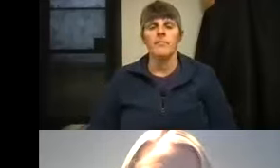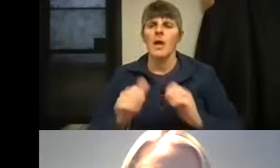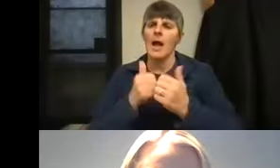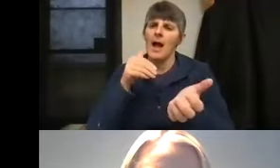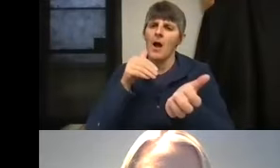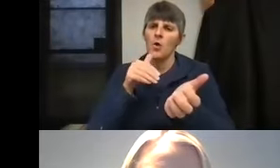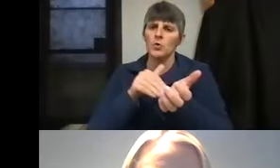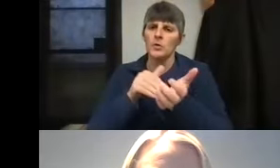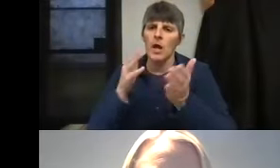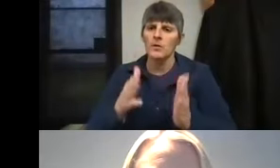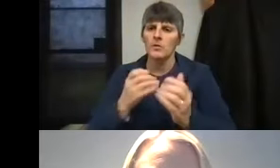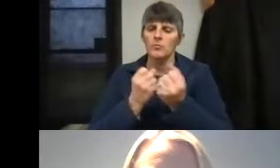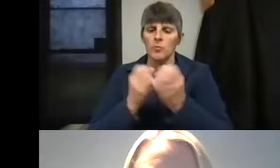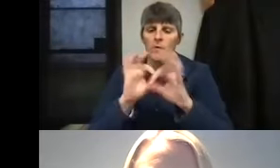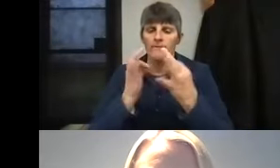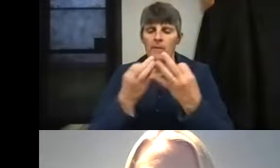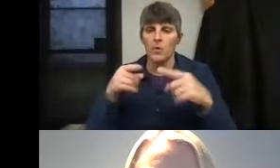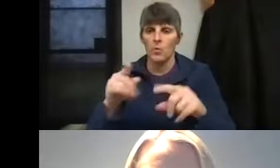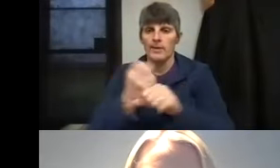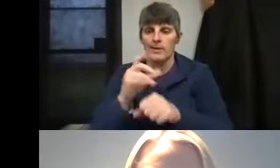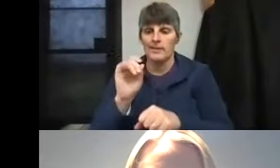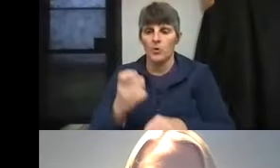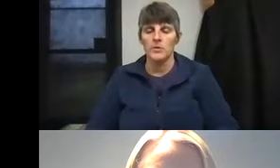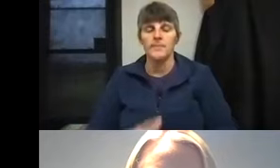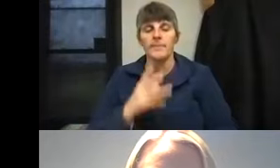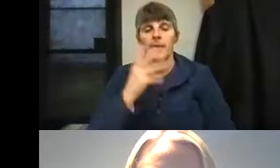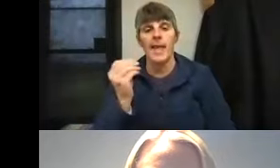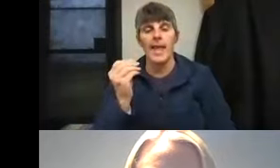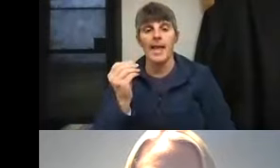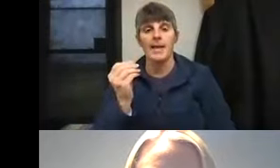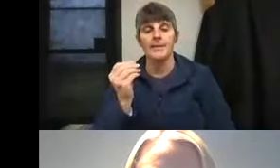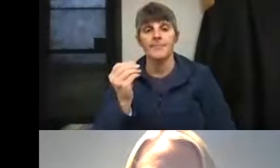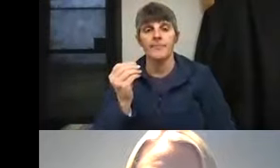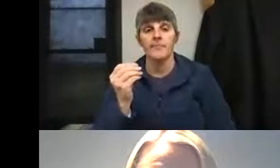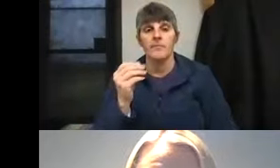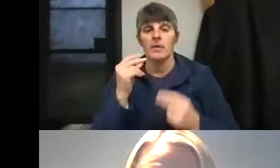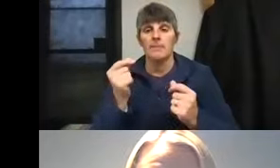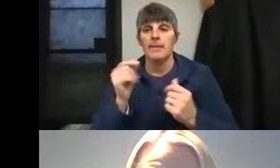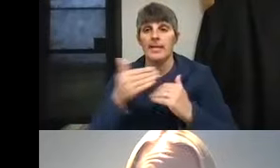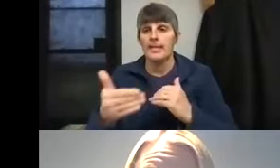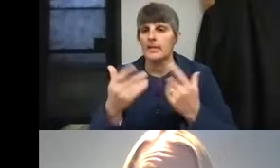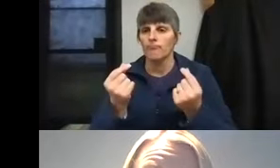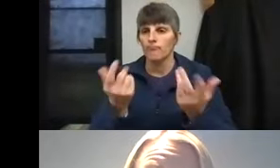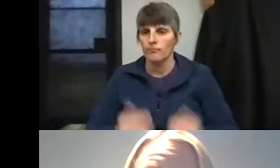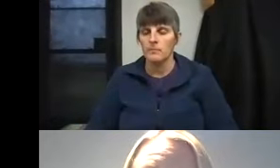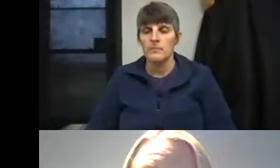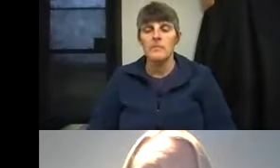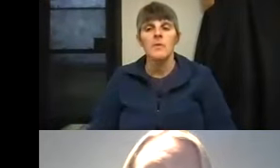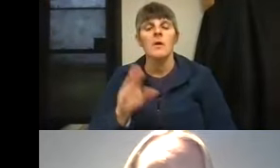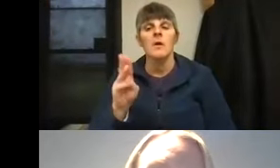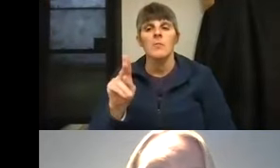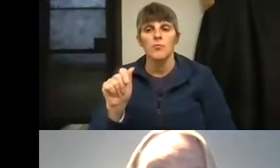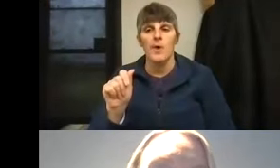clinicians support a family when receiving the diagnosis and starting immediate next steps? Yeah,